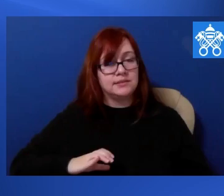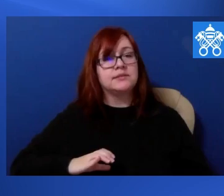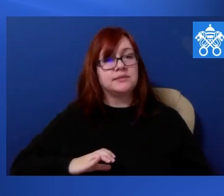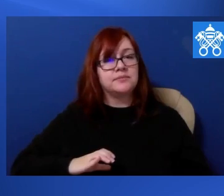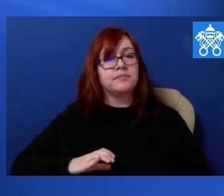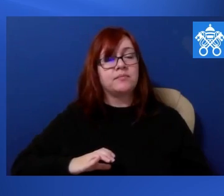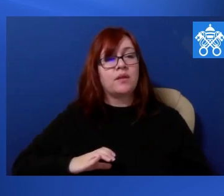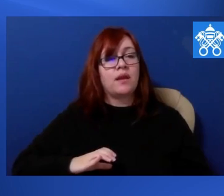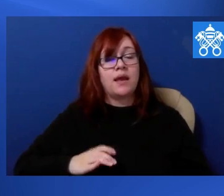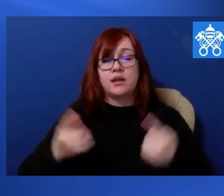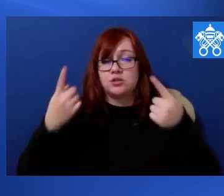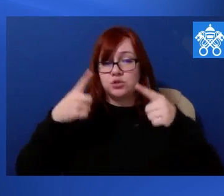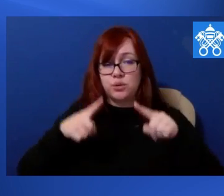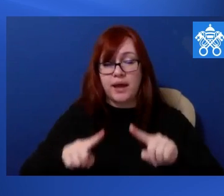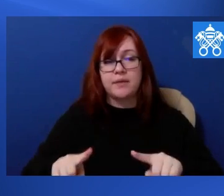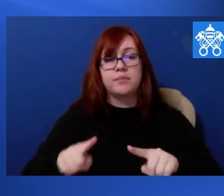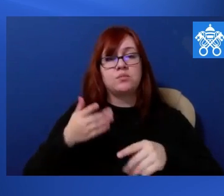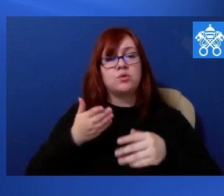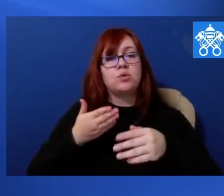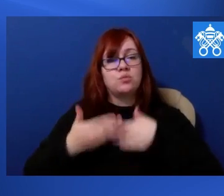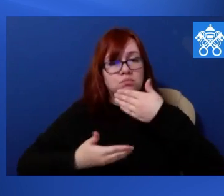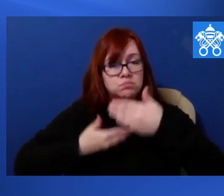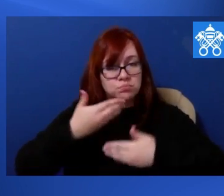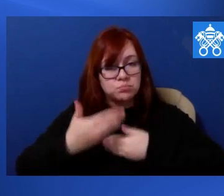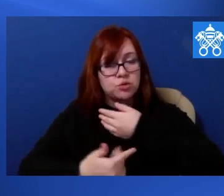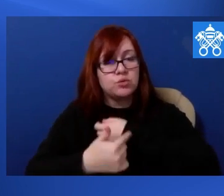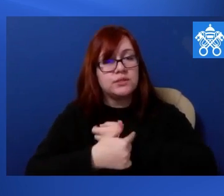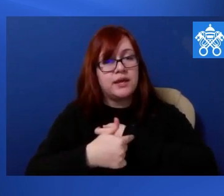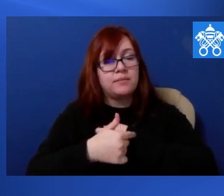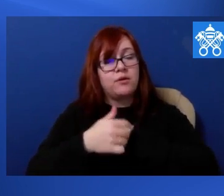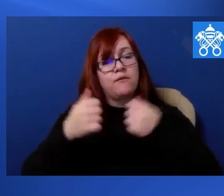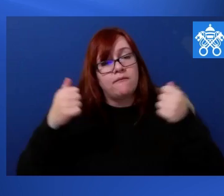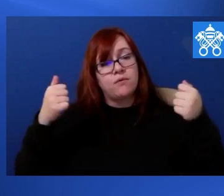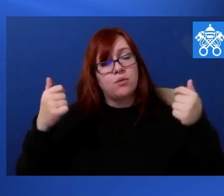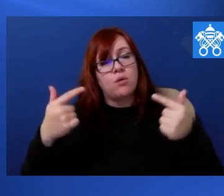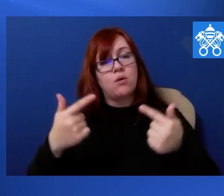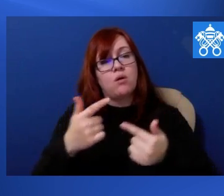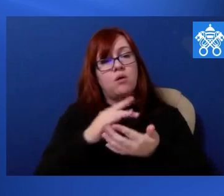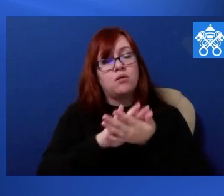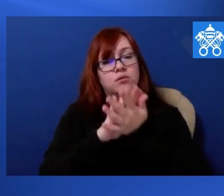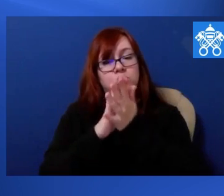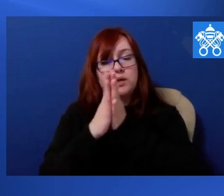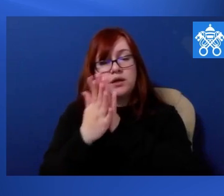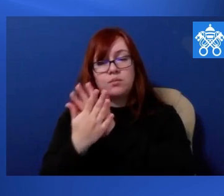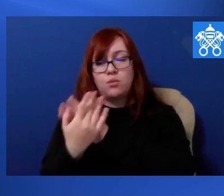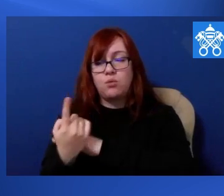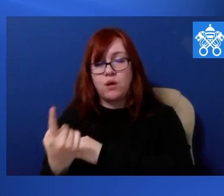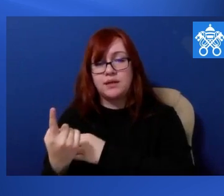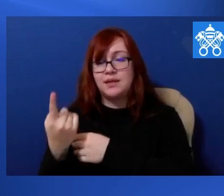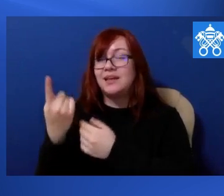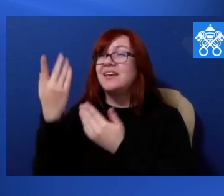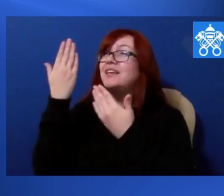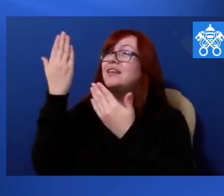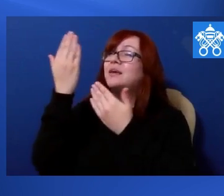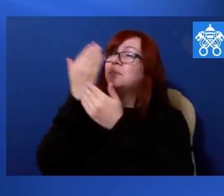out in Christ in the fullness of time, to bring all things into one in him, in